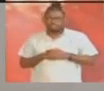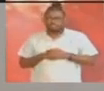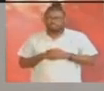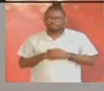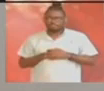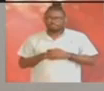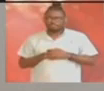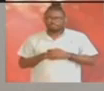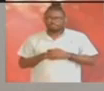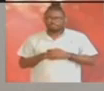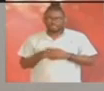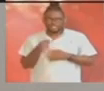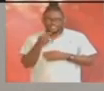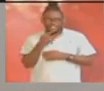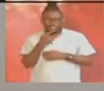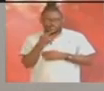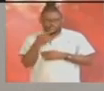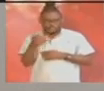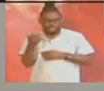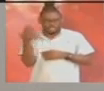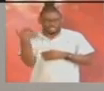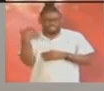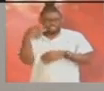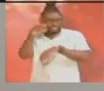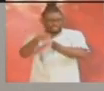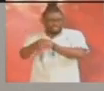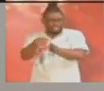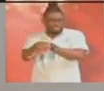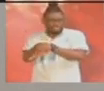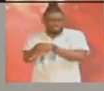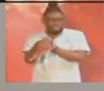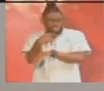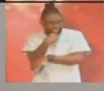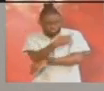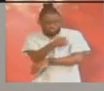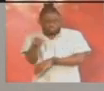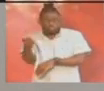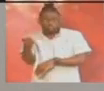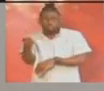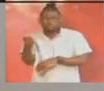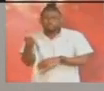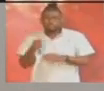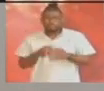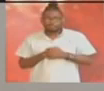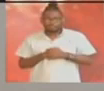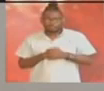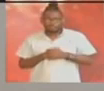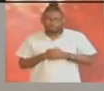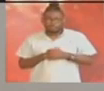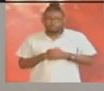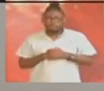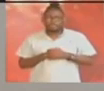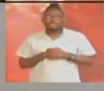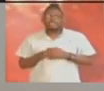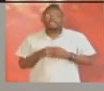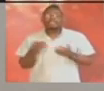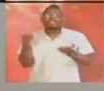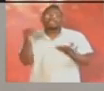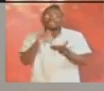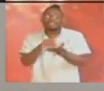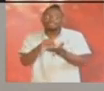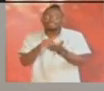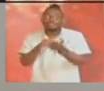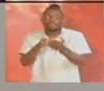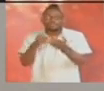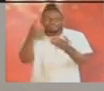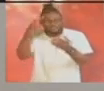would have indicated last night on one of the news channels, I'm indicating again for clarity to the general listening